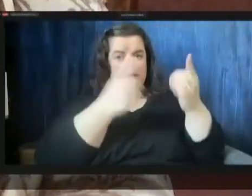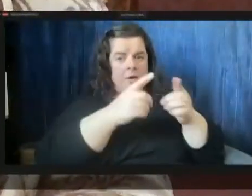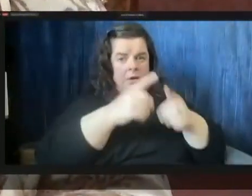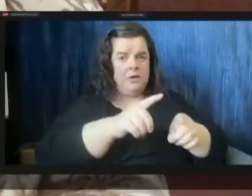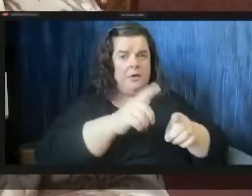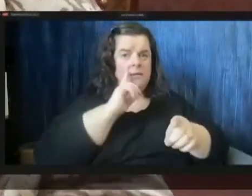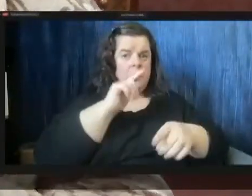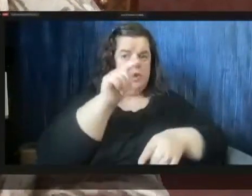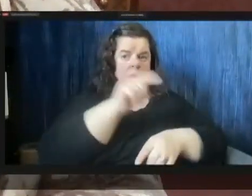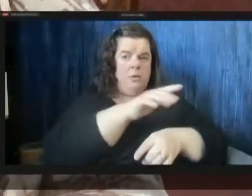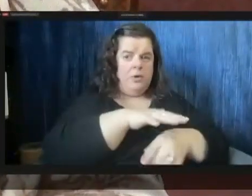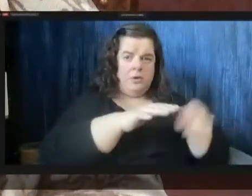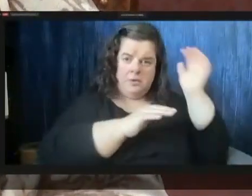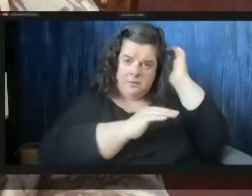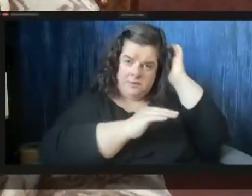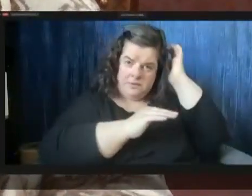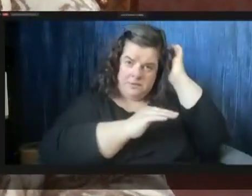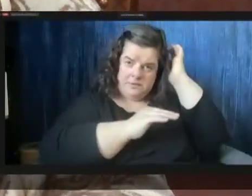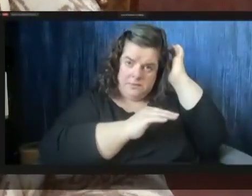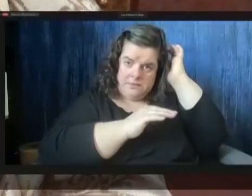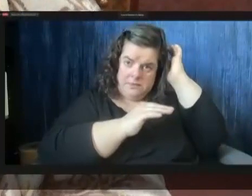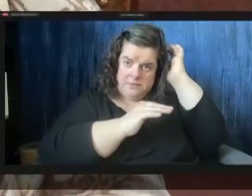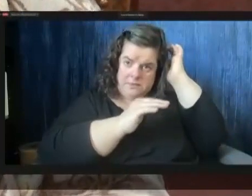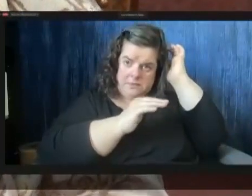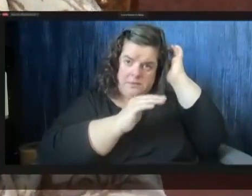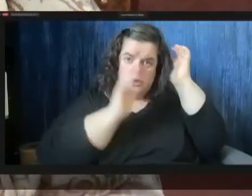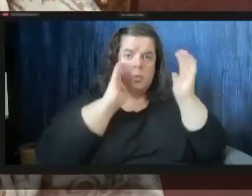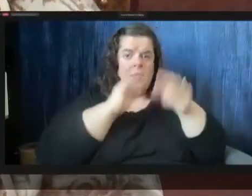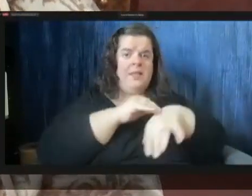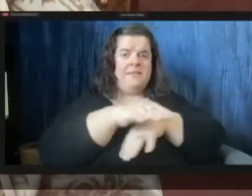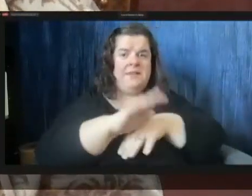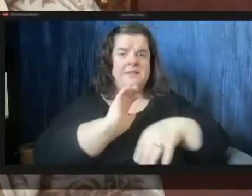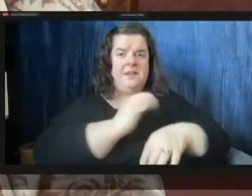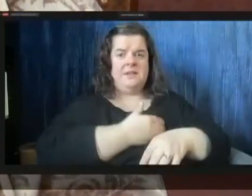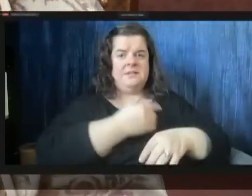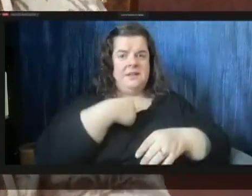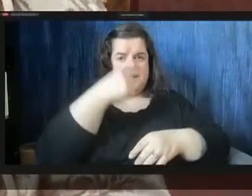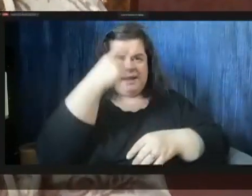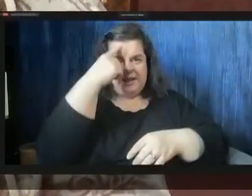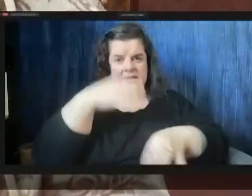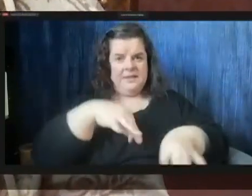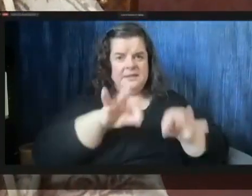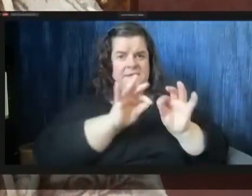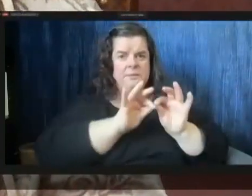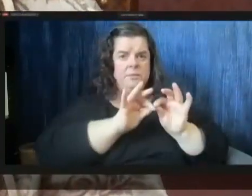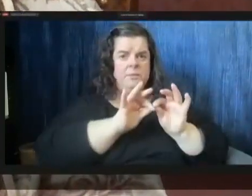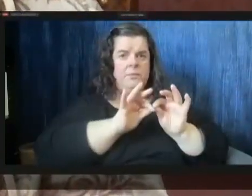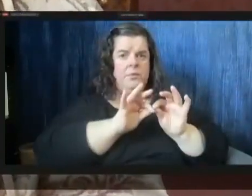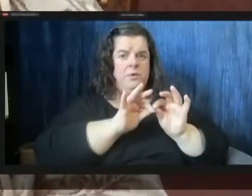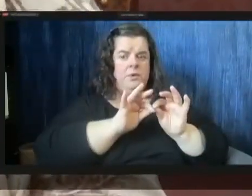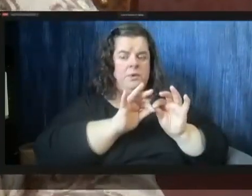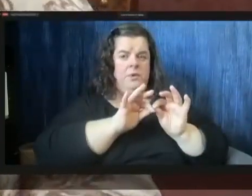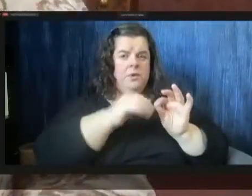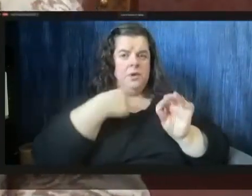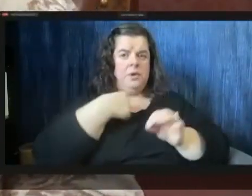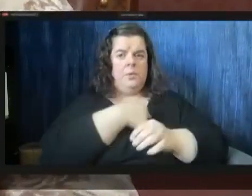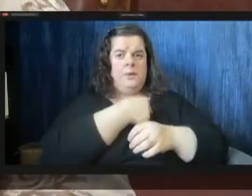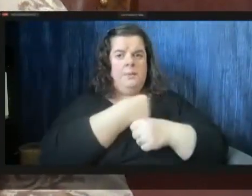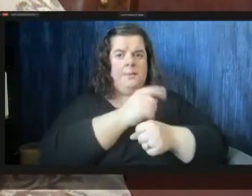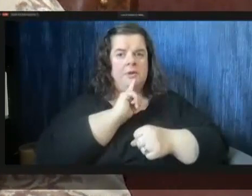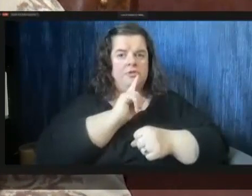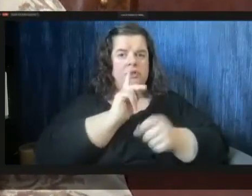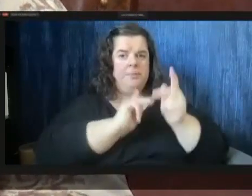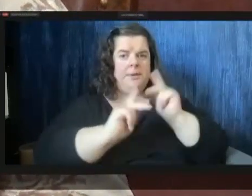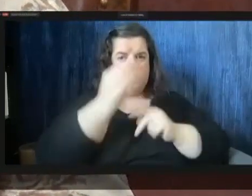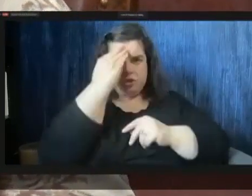hill, which is going to affect us. And I think that it's important that we make sure that people know these